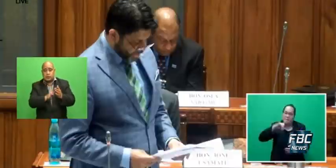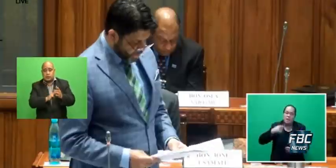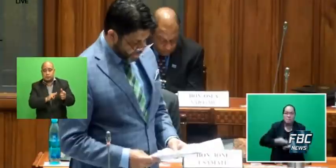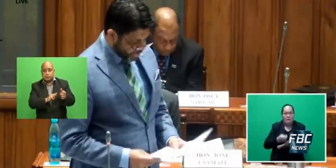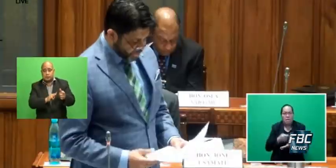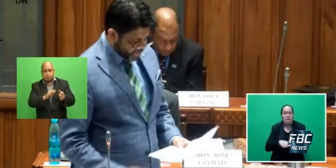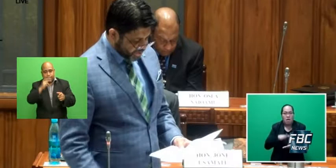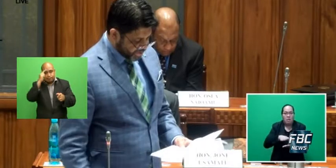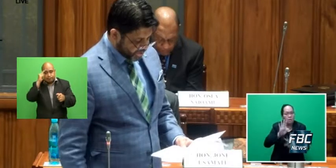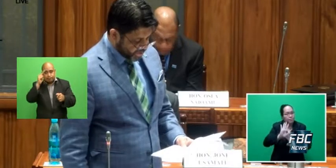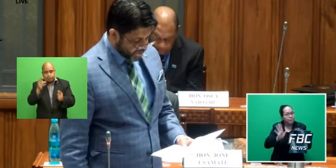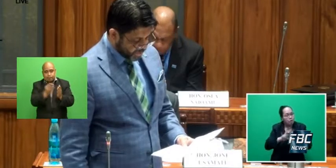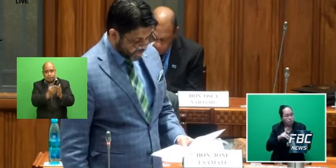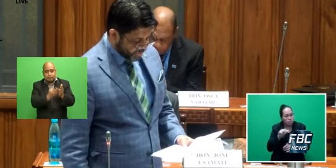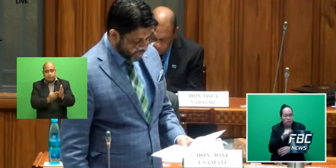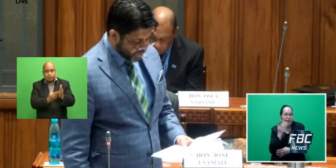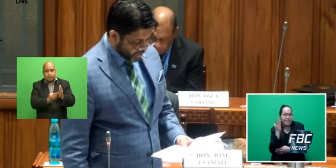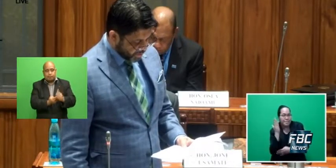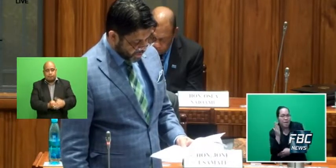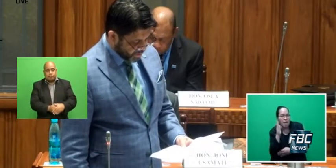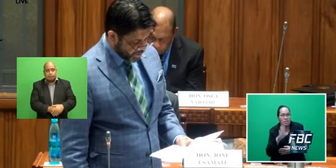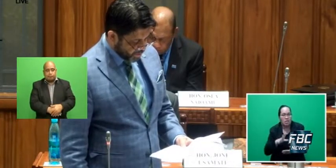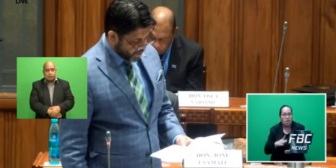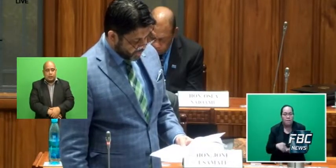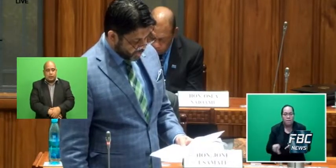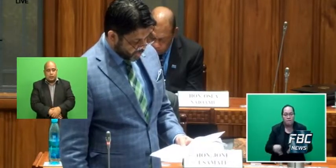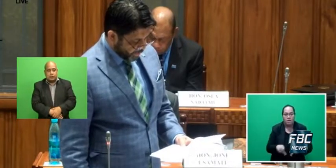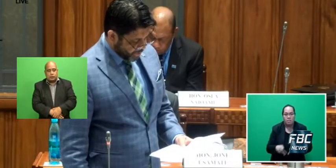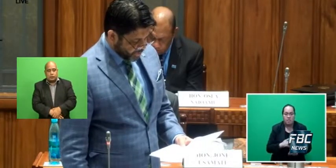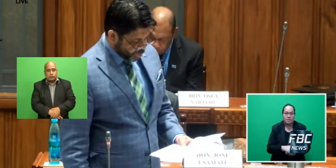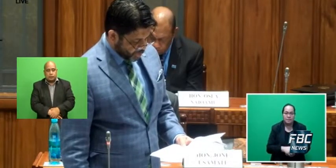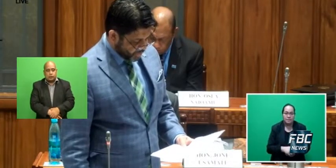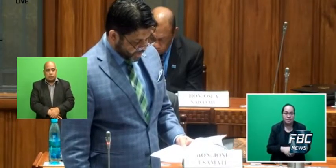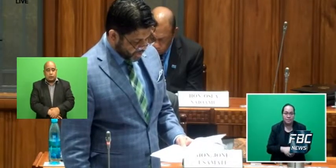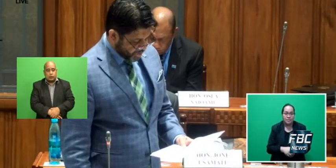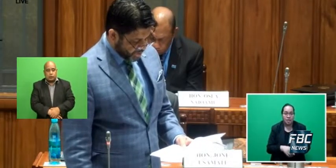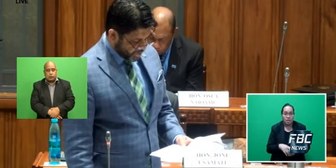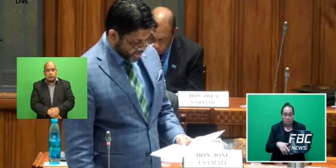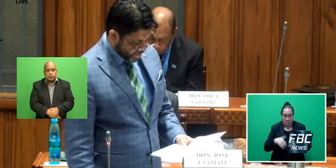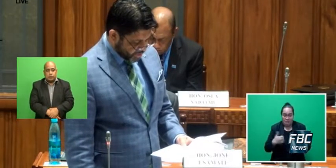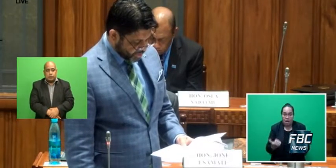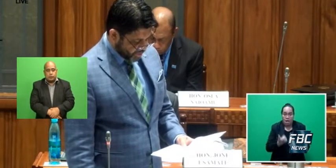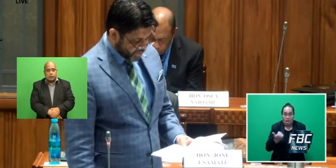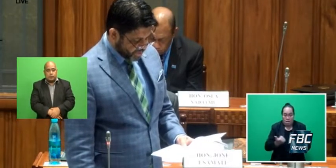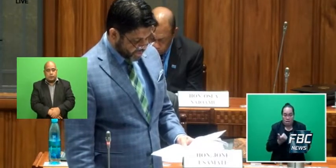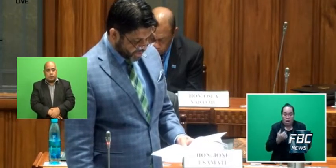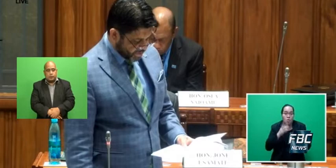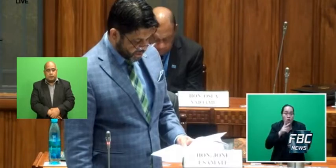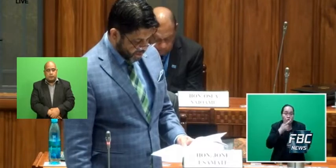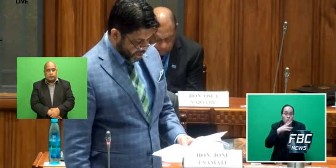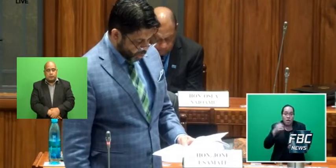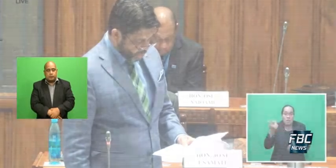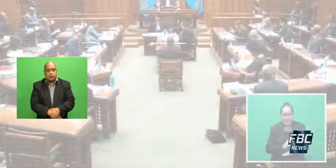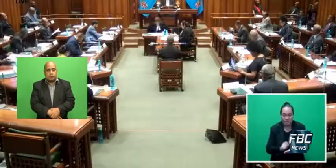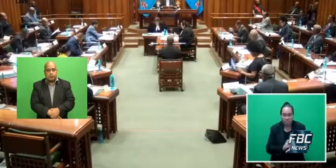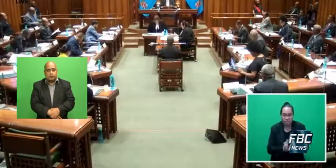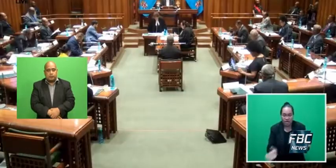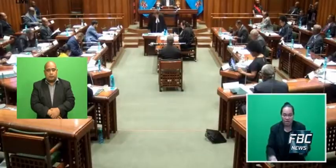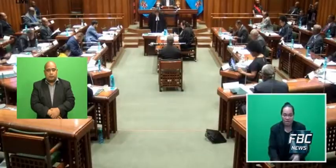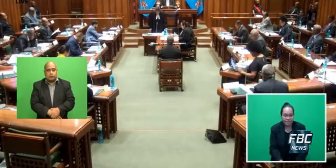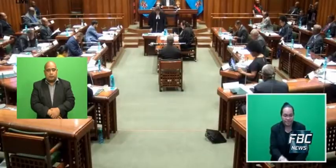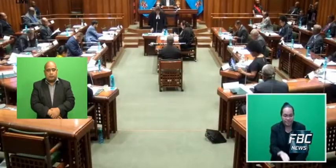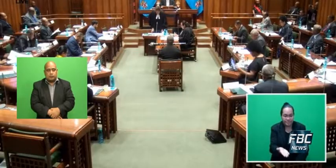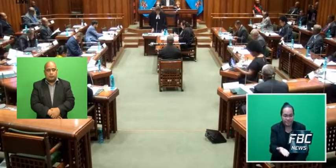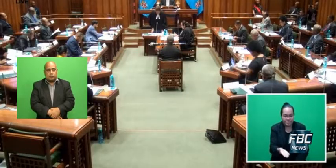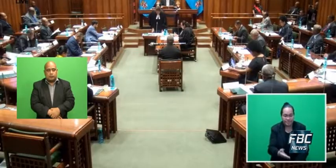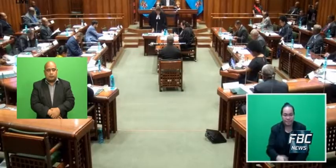Minister for Economy, Civil Service and Communication, Ayaz Said Kayum, will deliver the budget address. The national budget debate will take place from